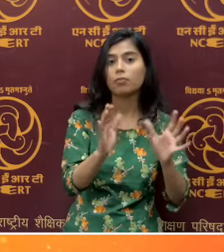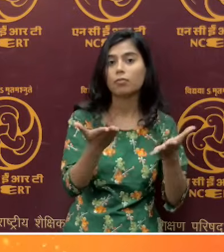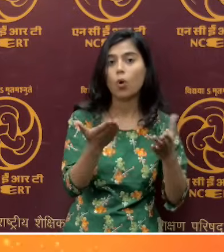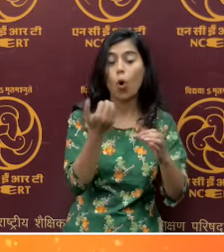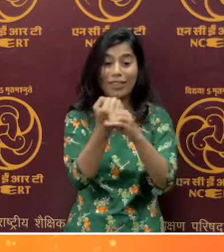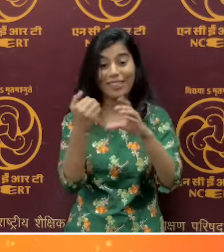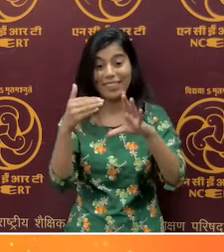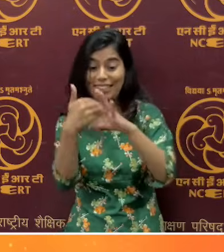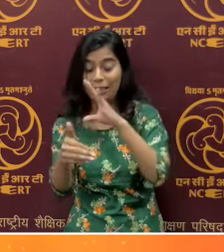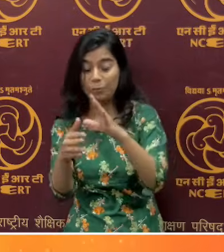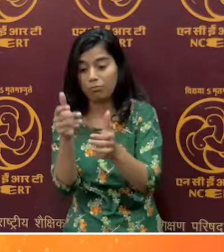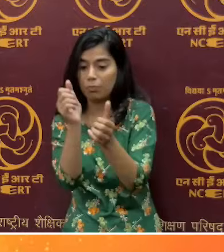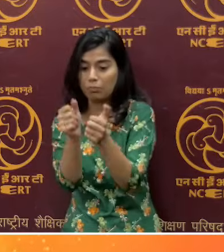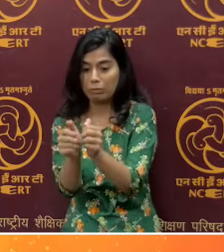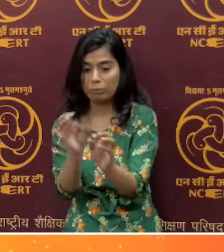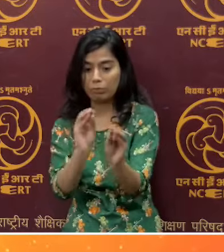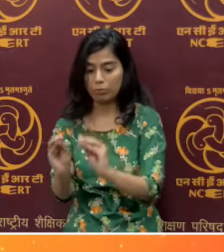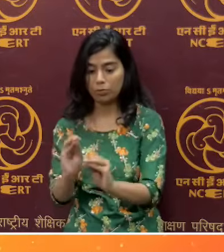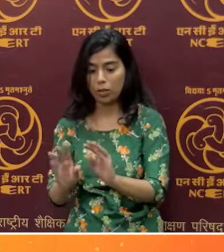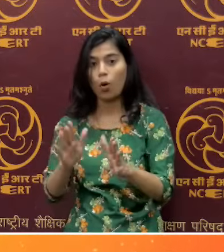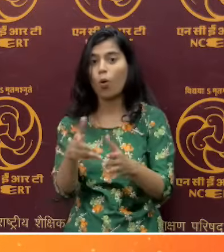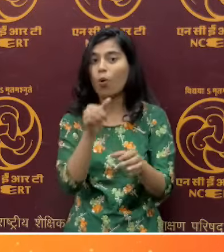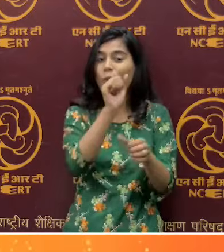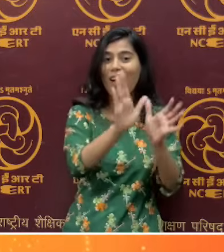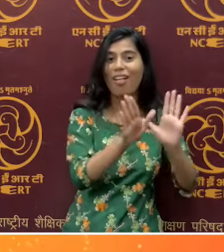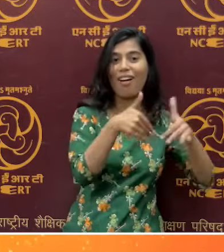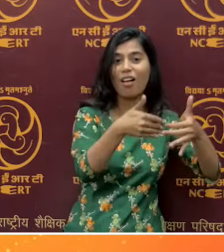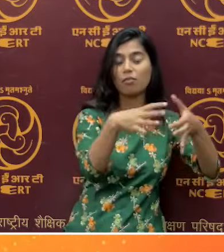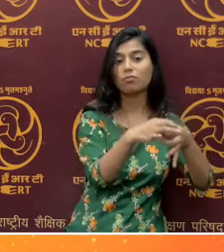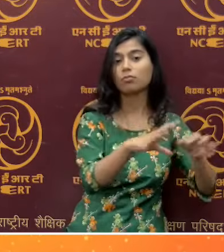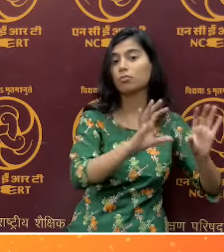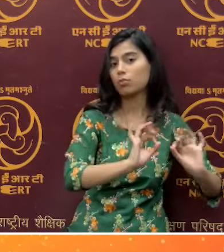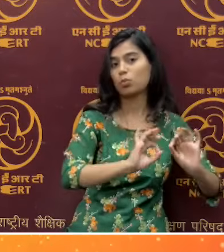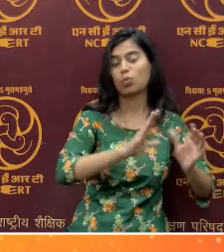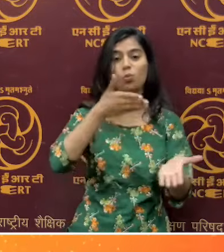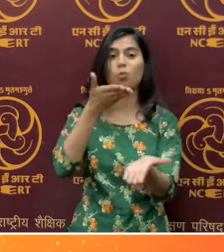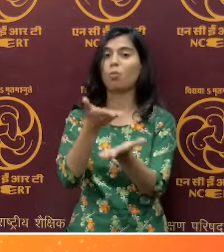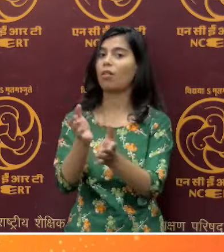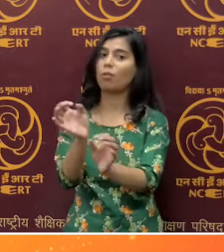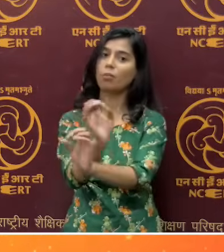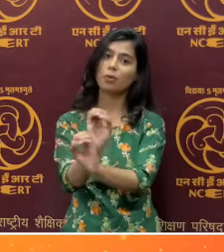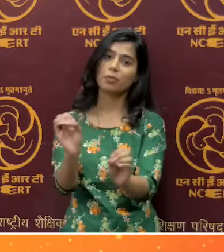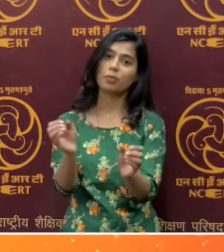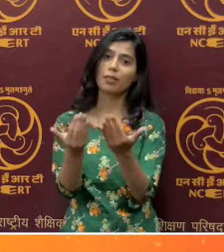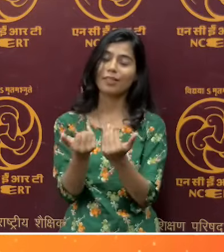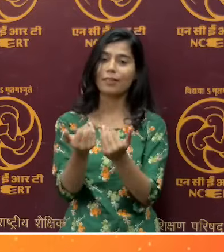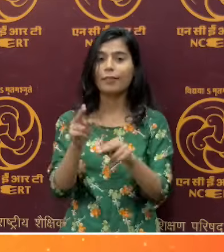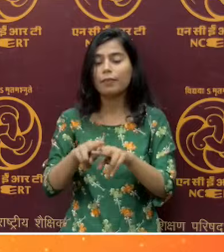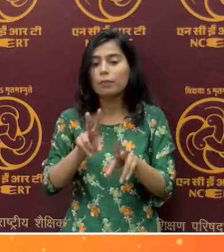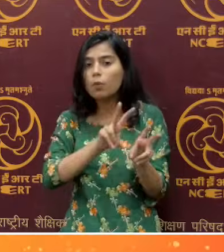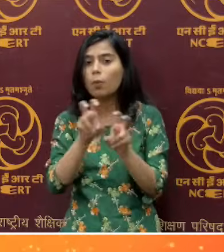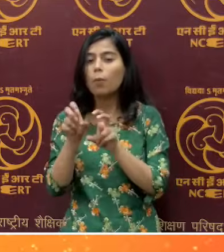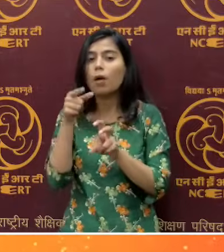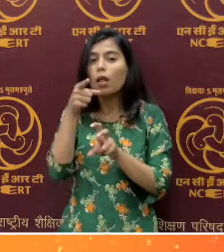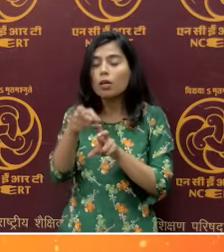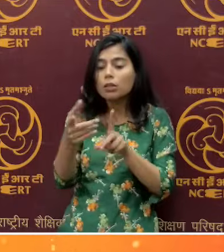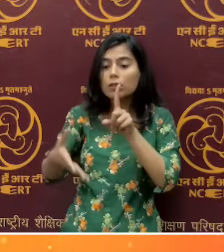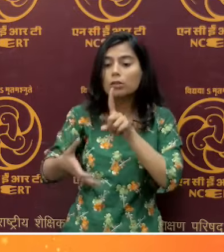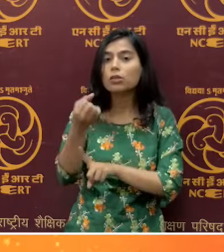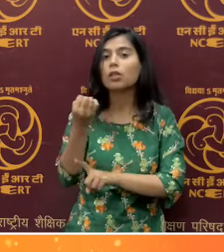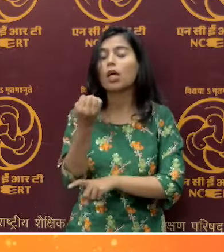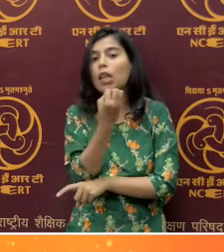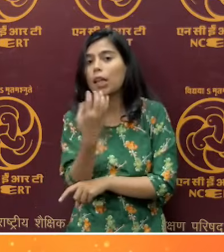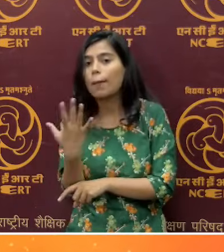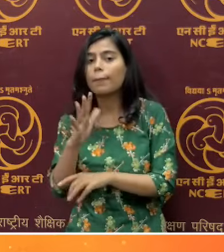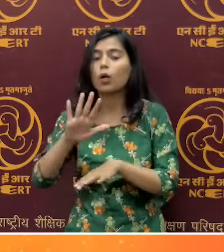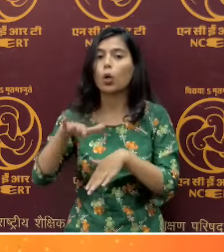And I request to the viewers here, if such type of pinpointed queries you are observing, you can reach out to our number and email